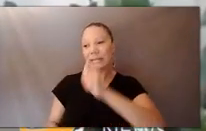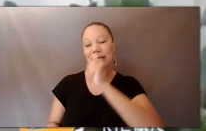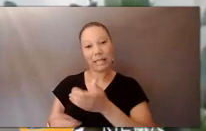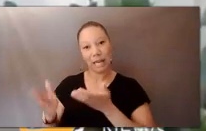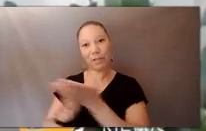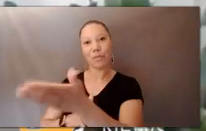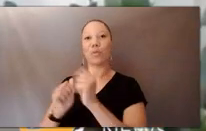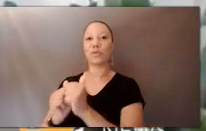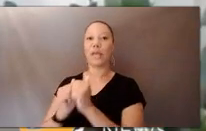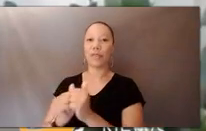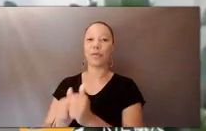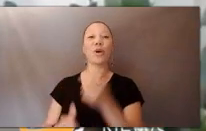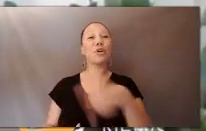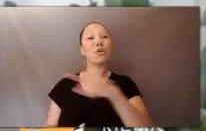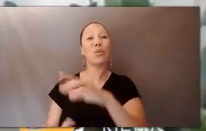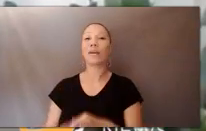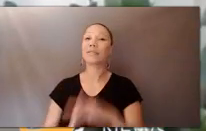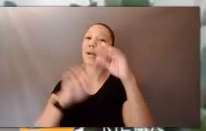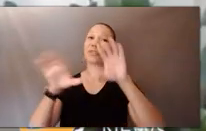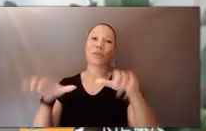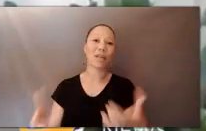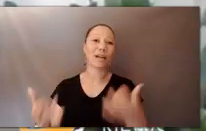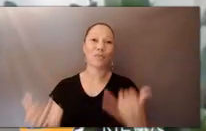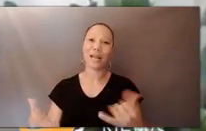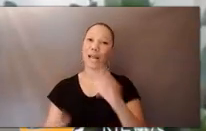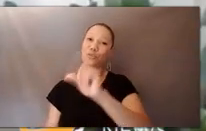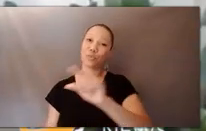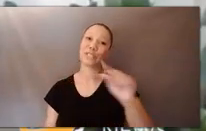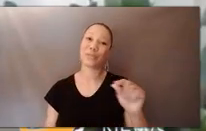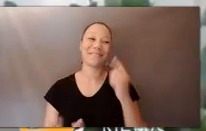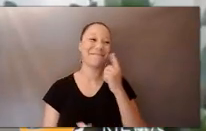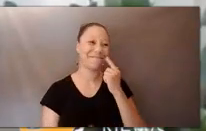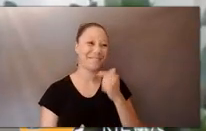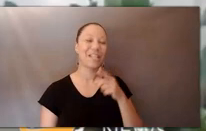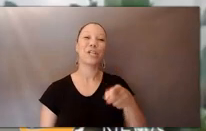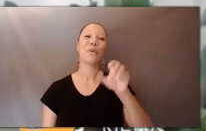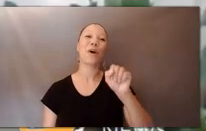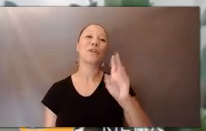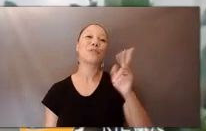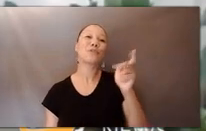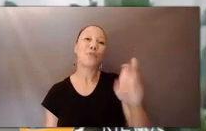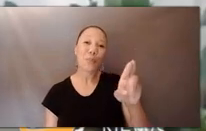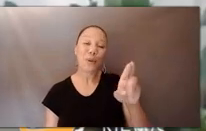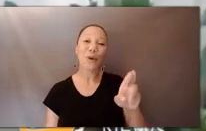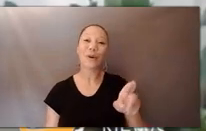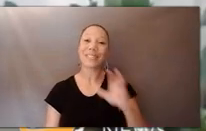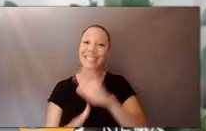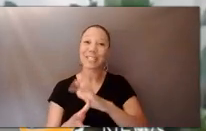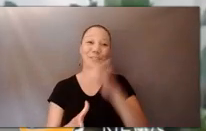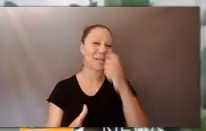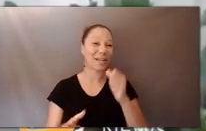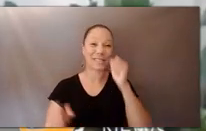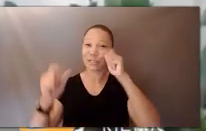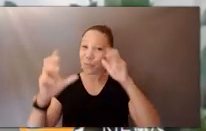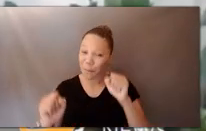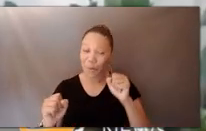you and make this super special. You are the most special class right now. Seniors, you are super seniors because you're super and you're having